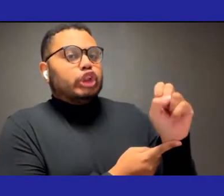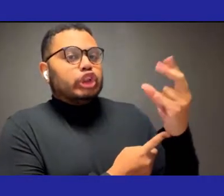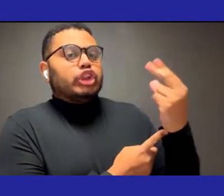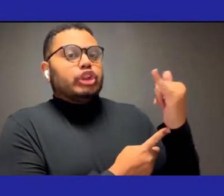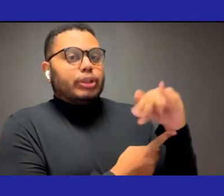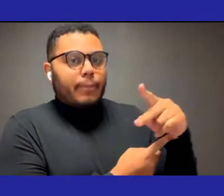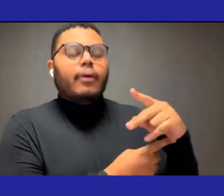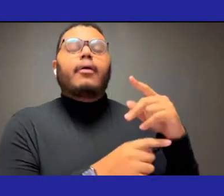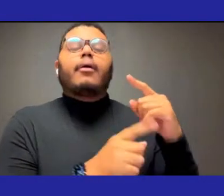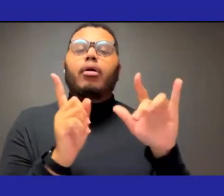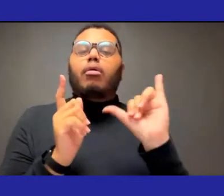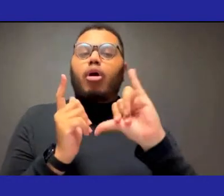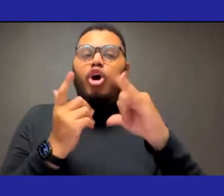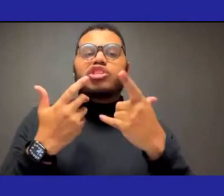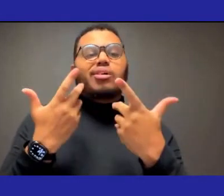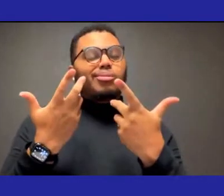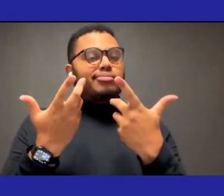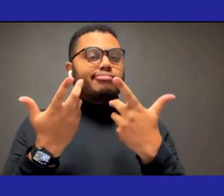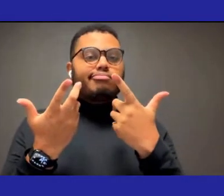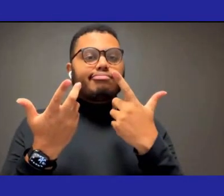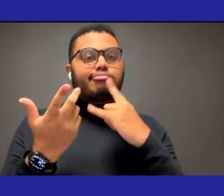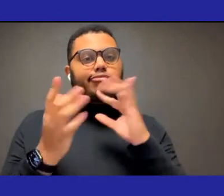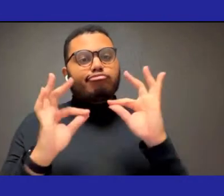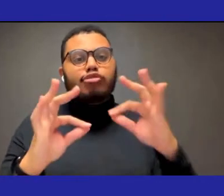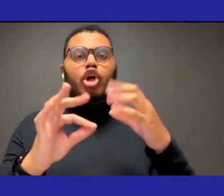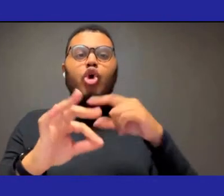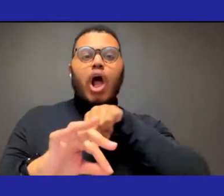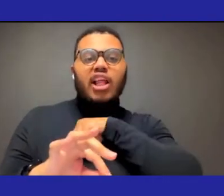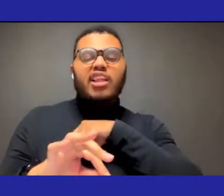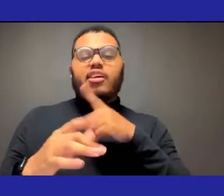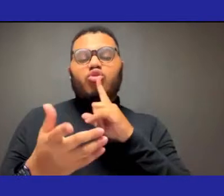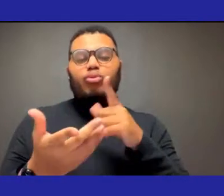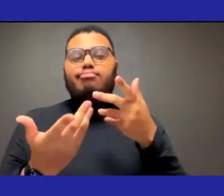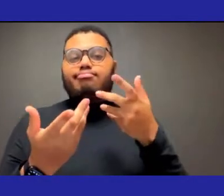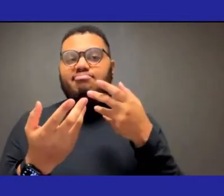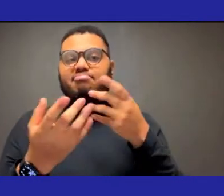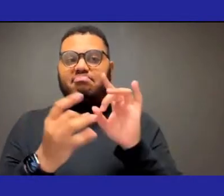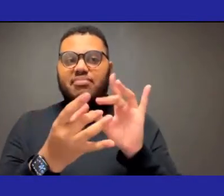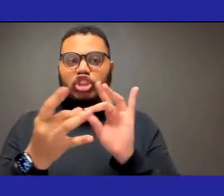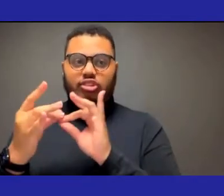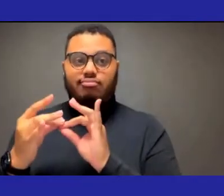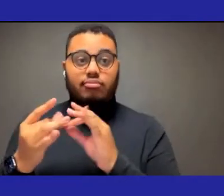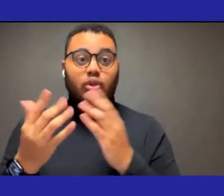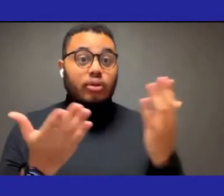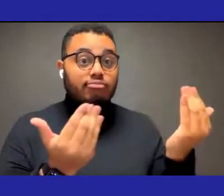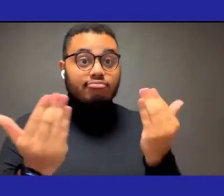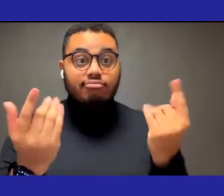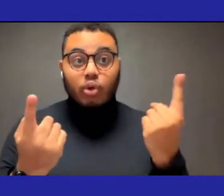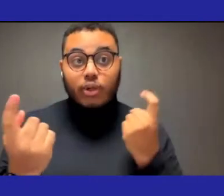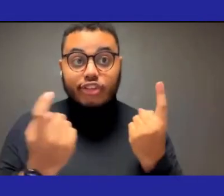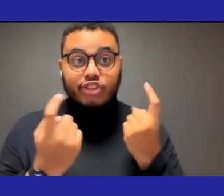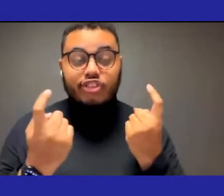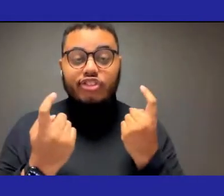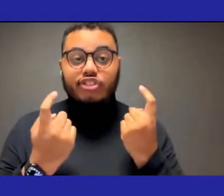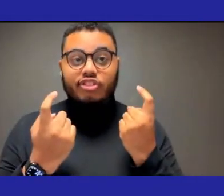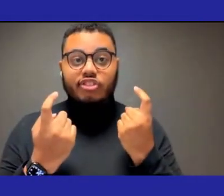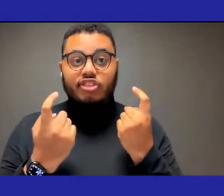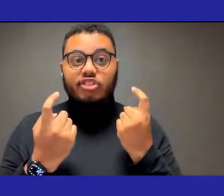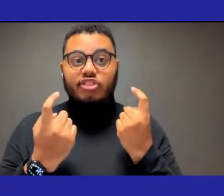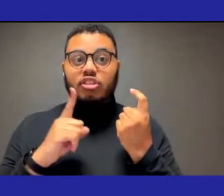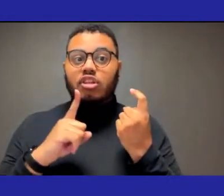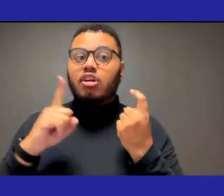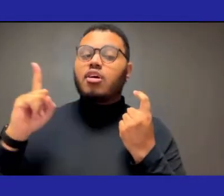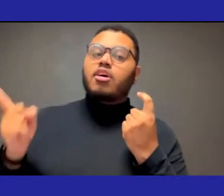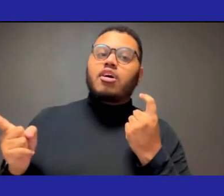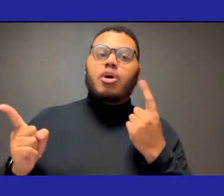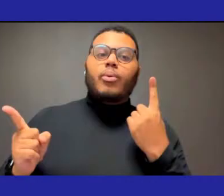messaging our members. Happy to take any questions. Questions? Just on the